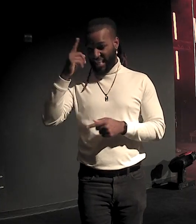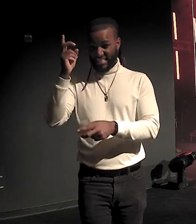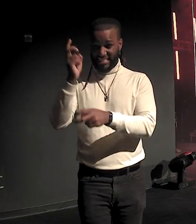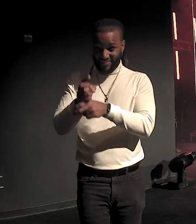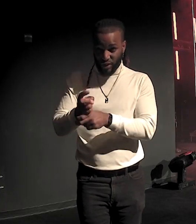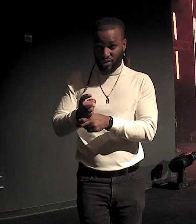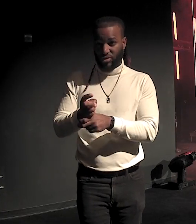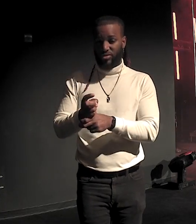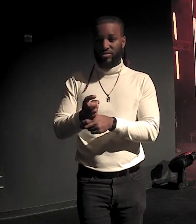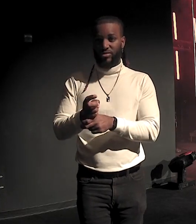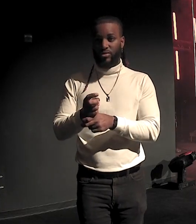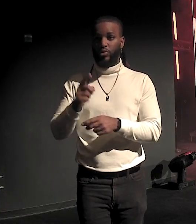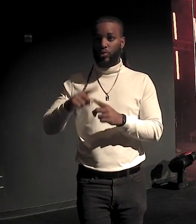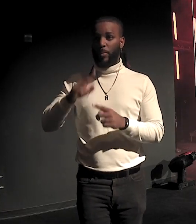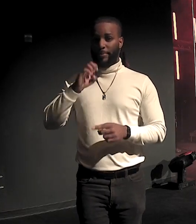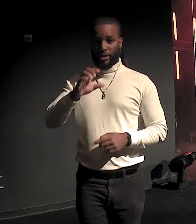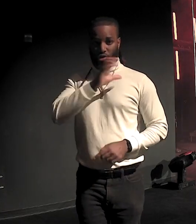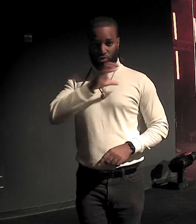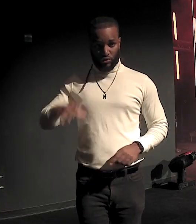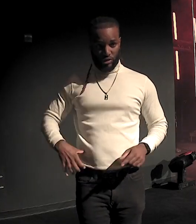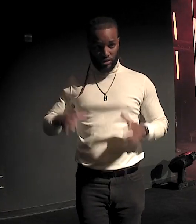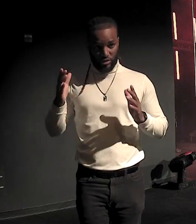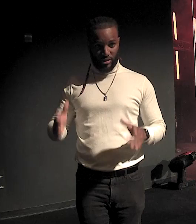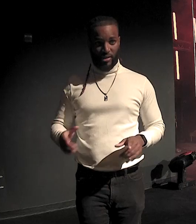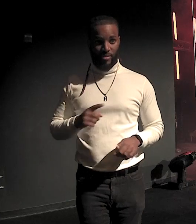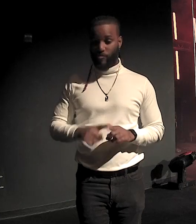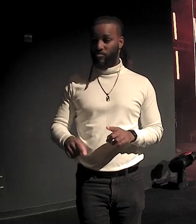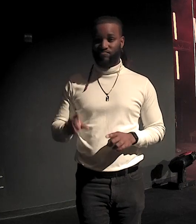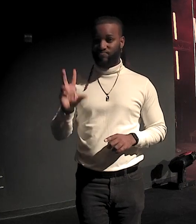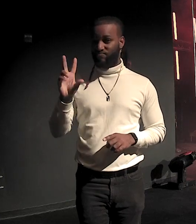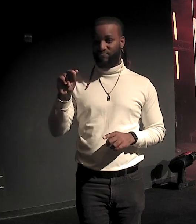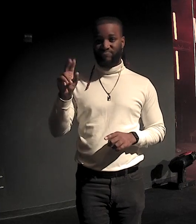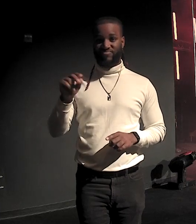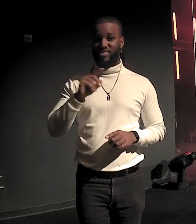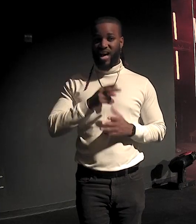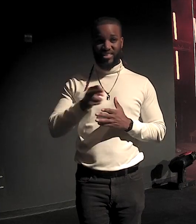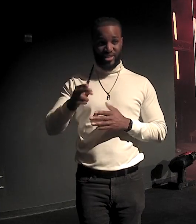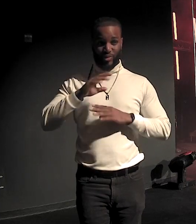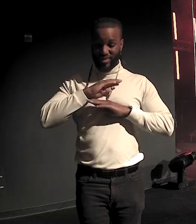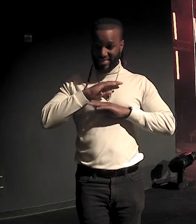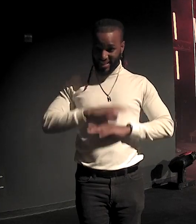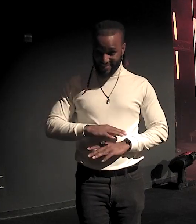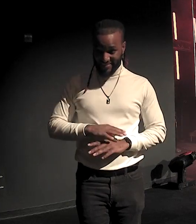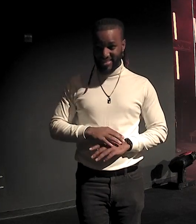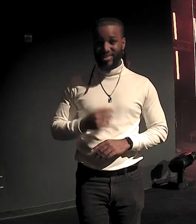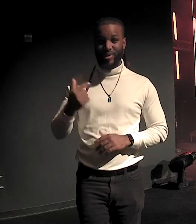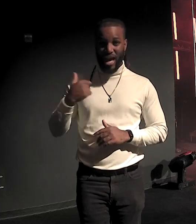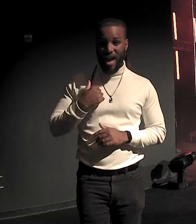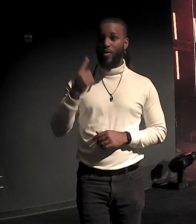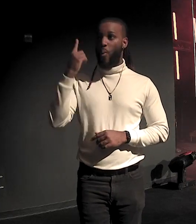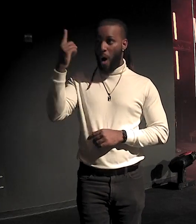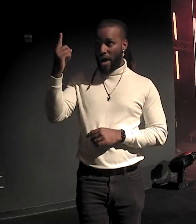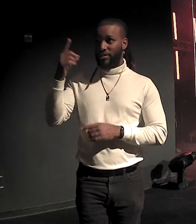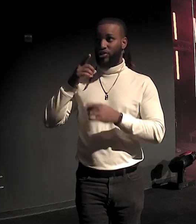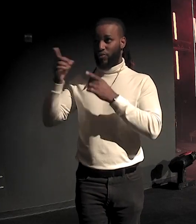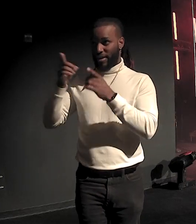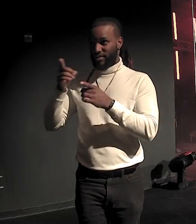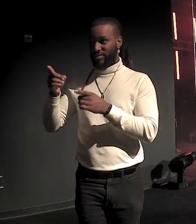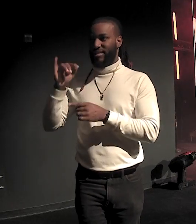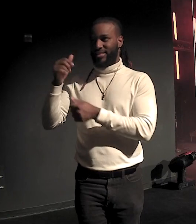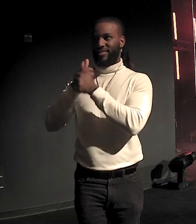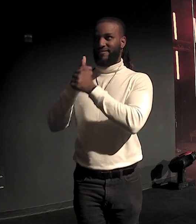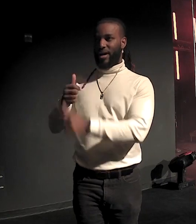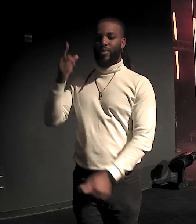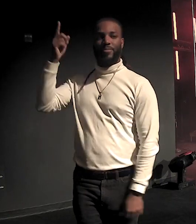difficult to be a Christian, but it's actually relieving because you've got one direction, and that's to